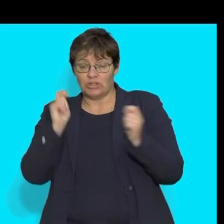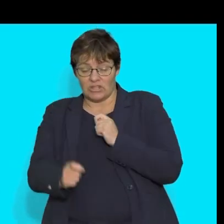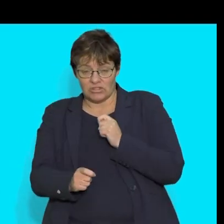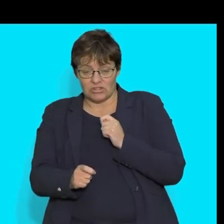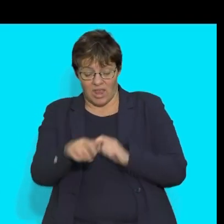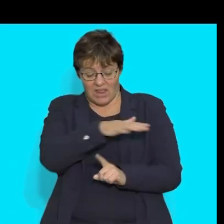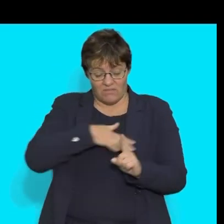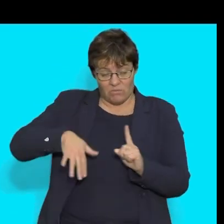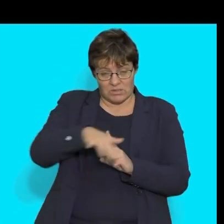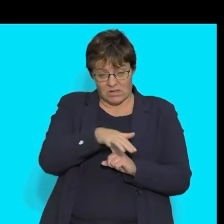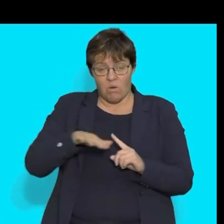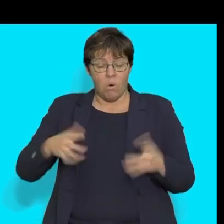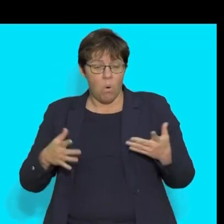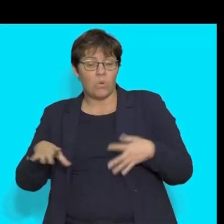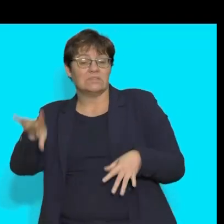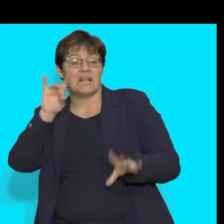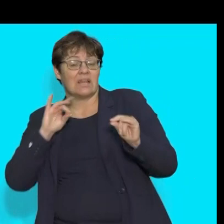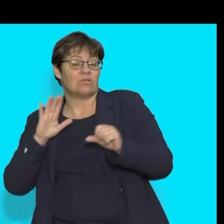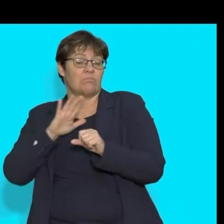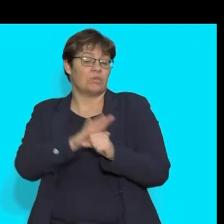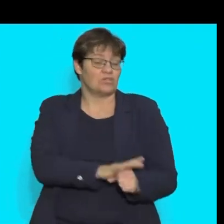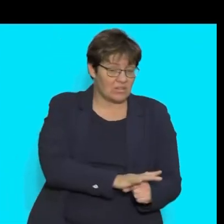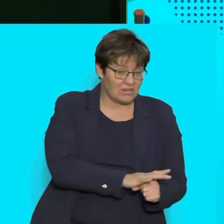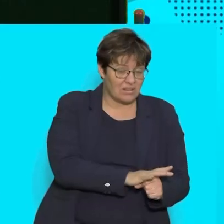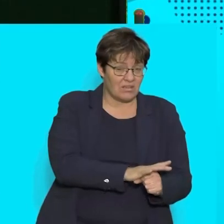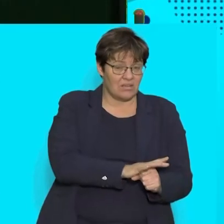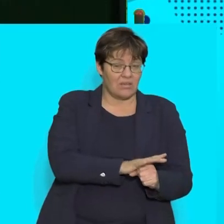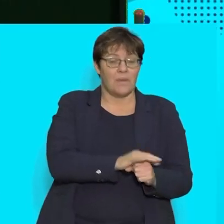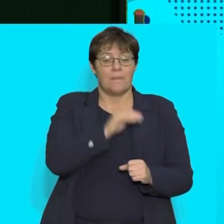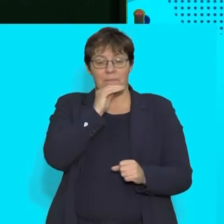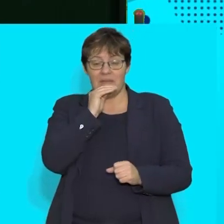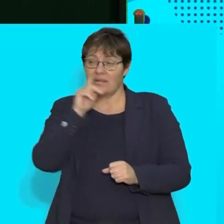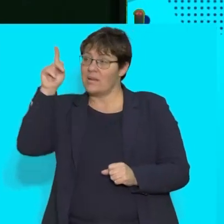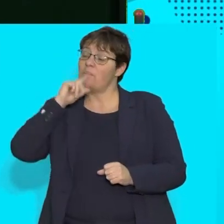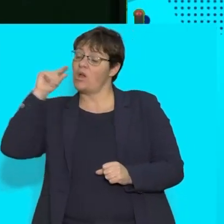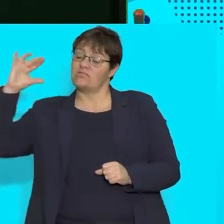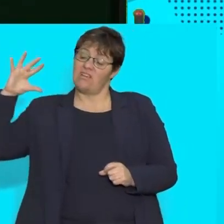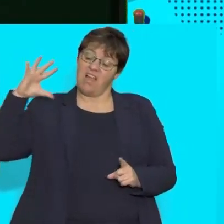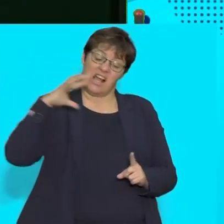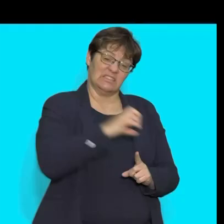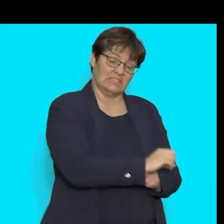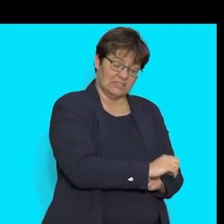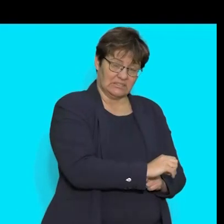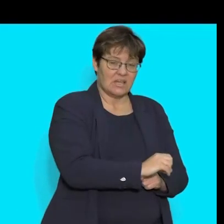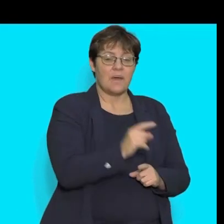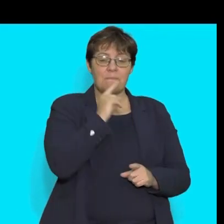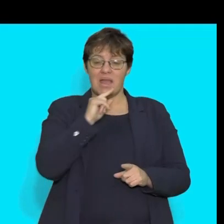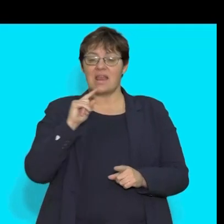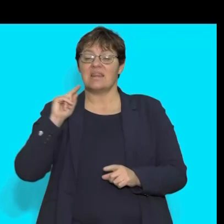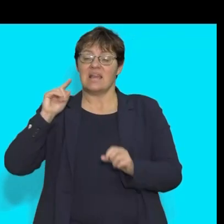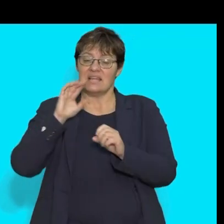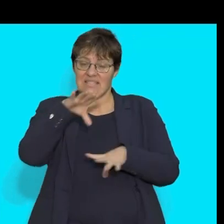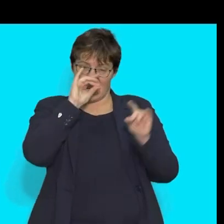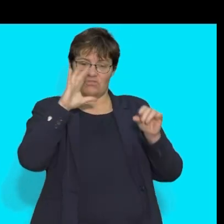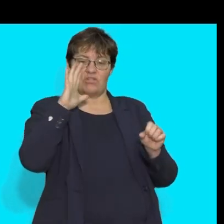the environment or a selection pressure, which I refer to as being the predator bird, that is the selection pressure